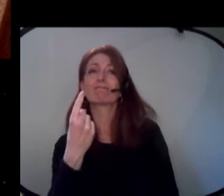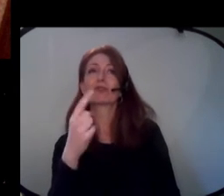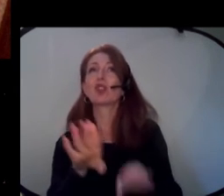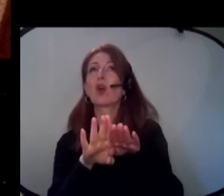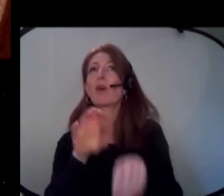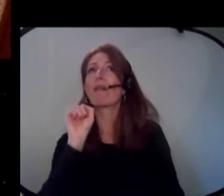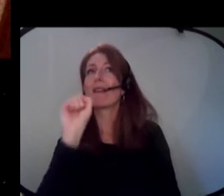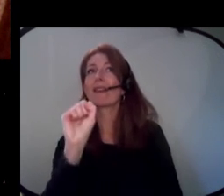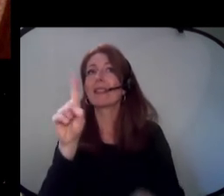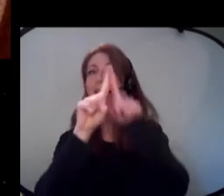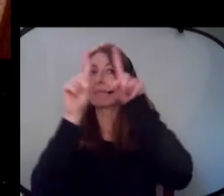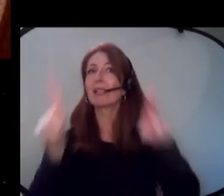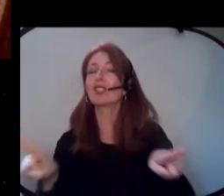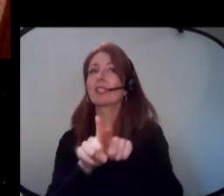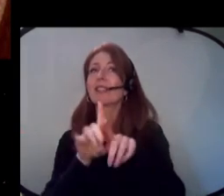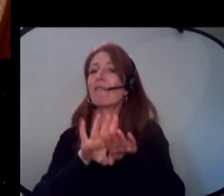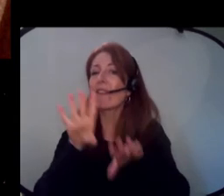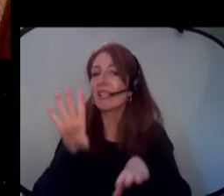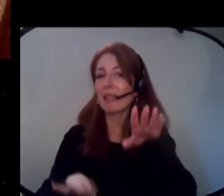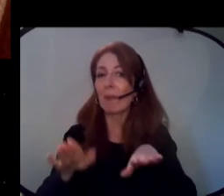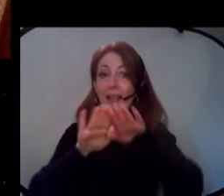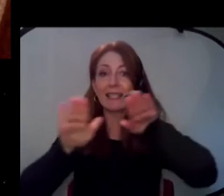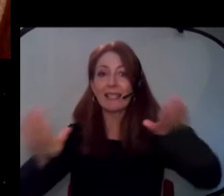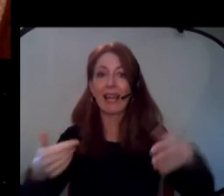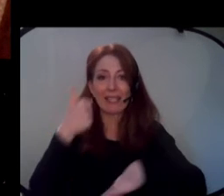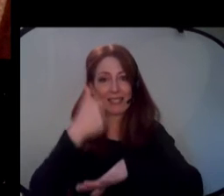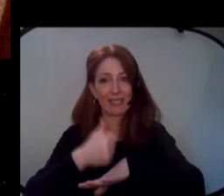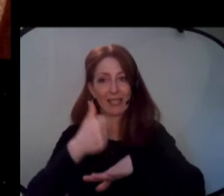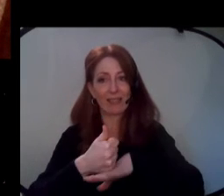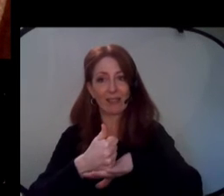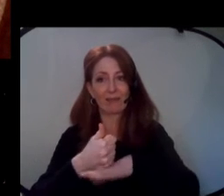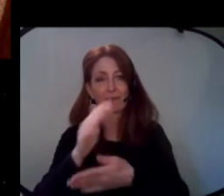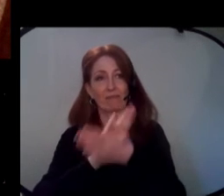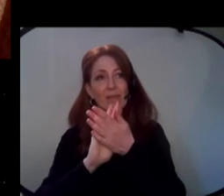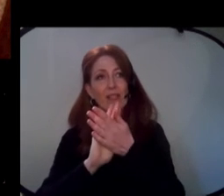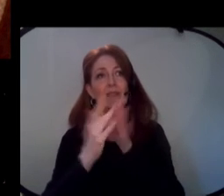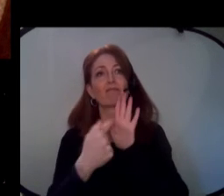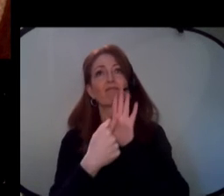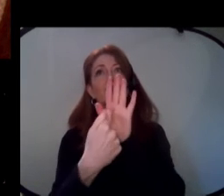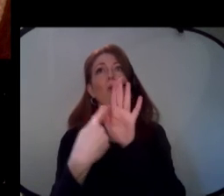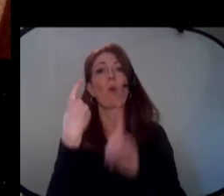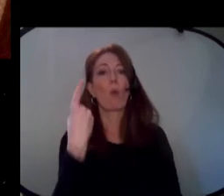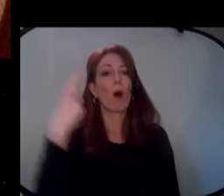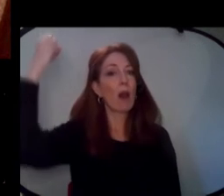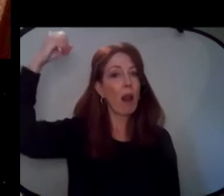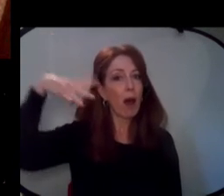sort of dramatic stage set. And he does this by introducing a single light source. One of the most famous